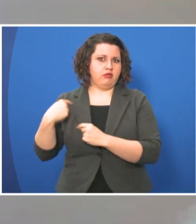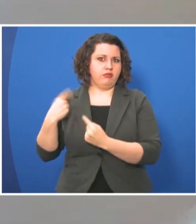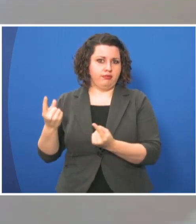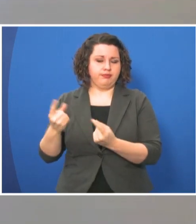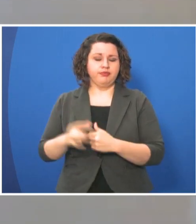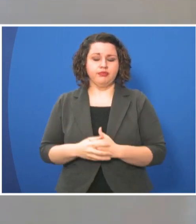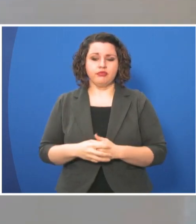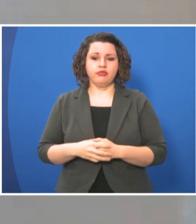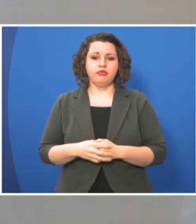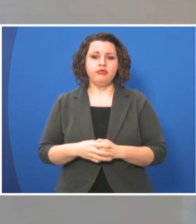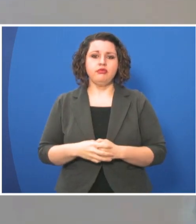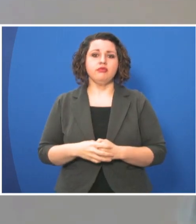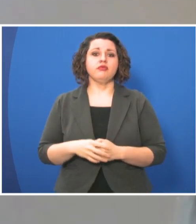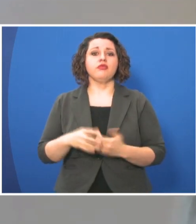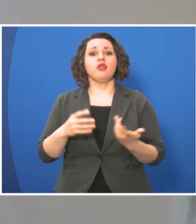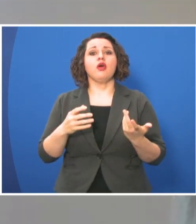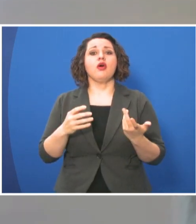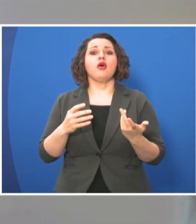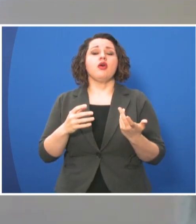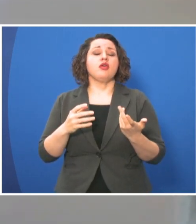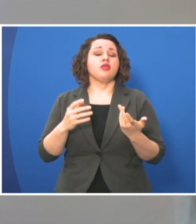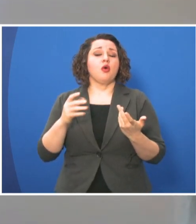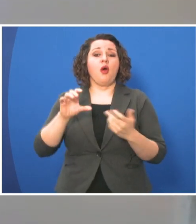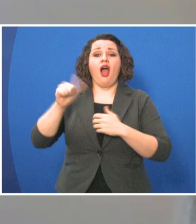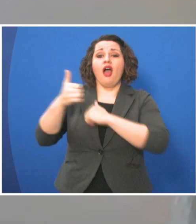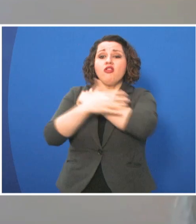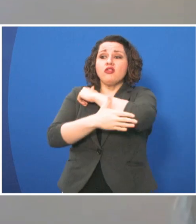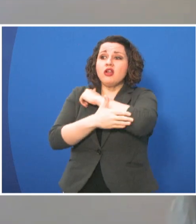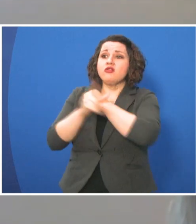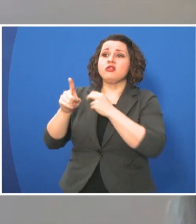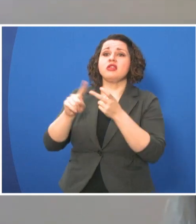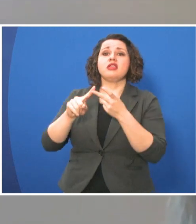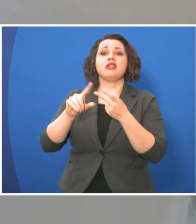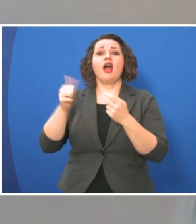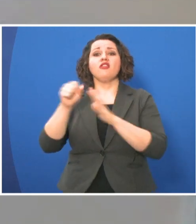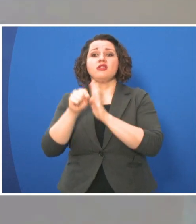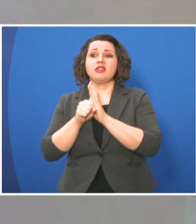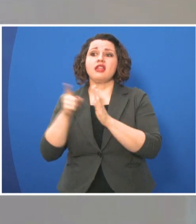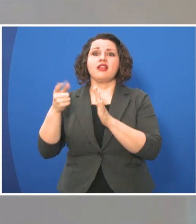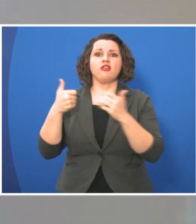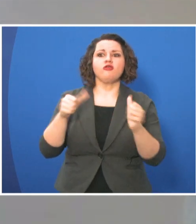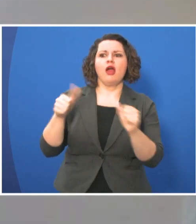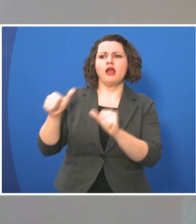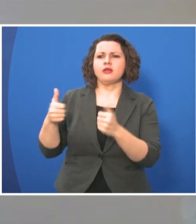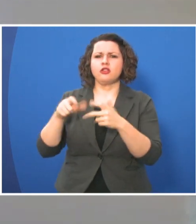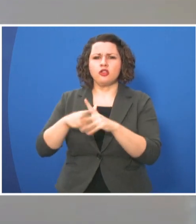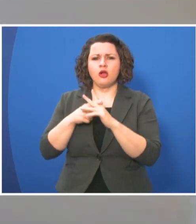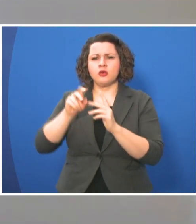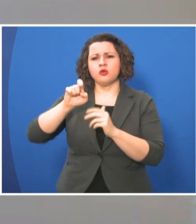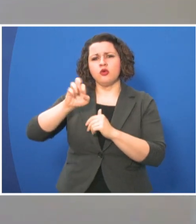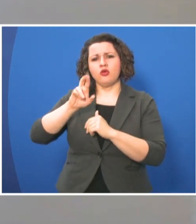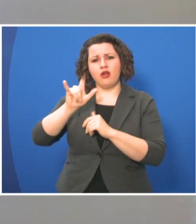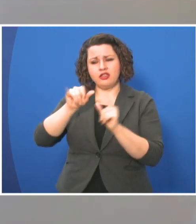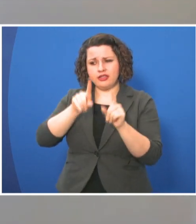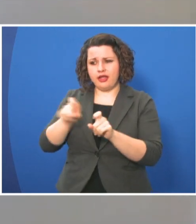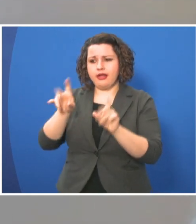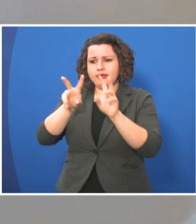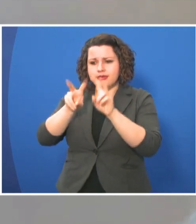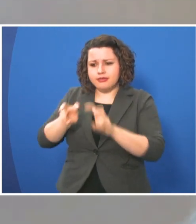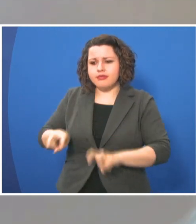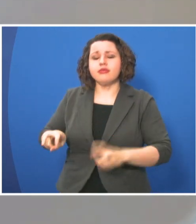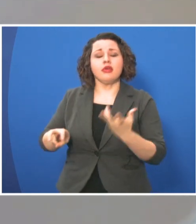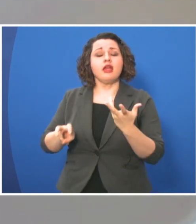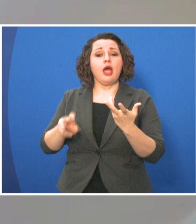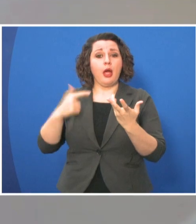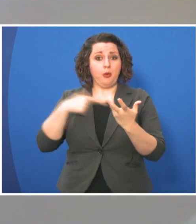far. There have been many efforts in other countries and other states to start to look at things like this, and as we gather more information, we'll